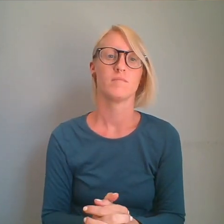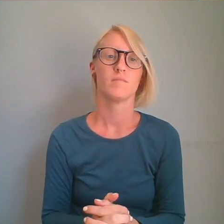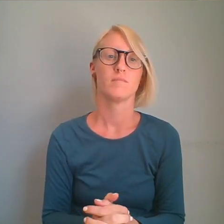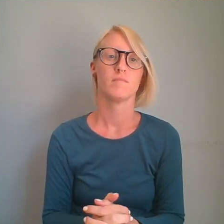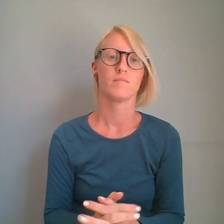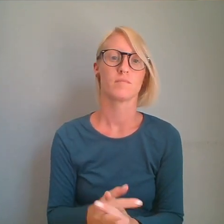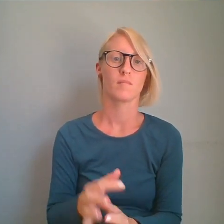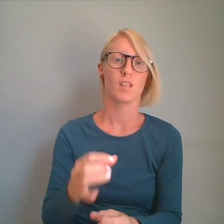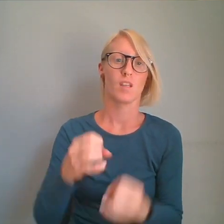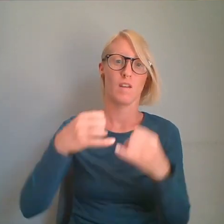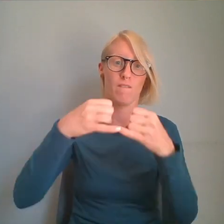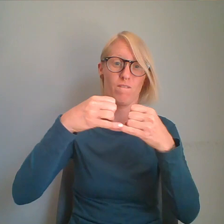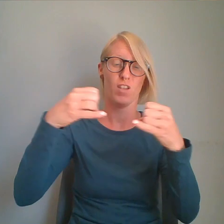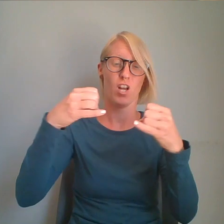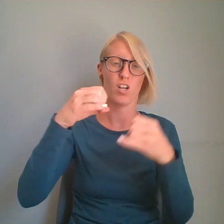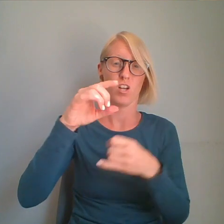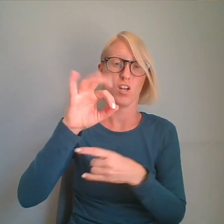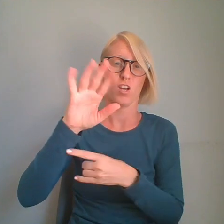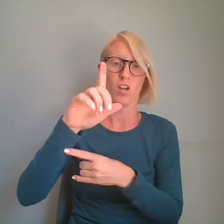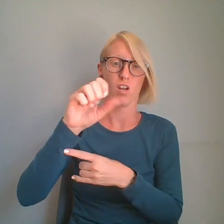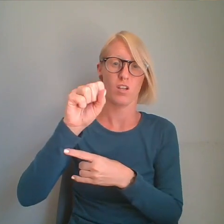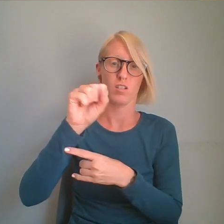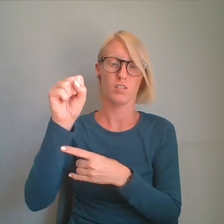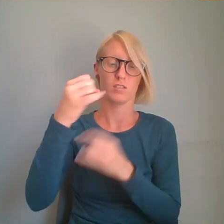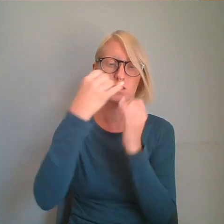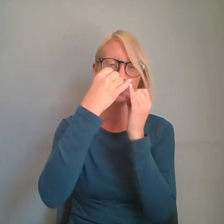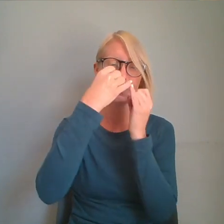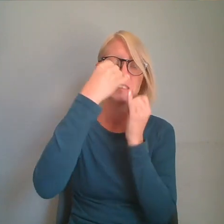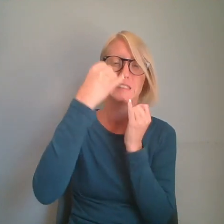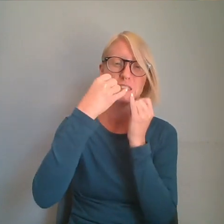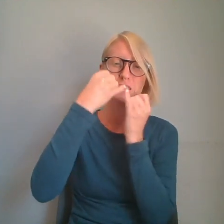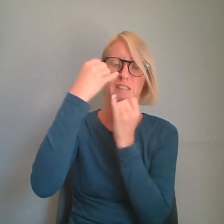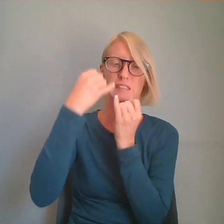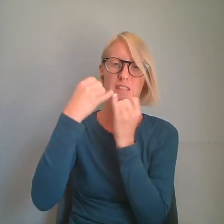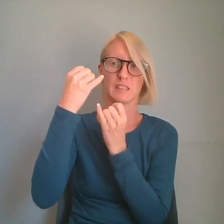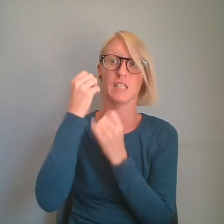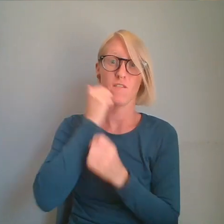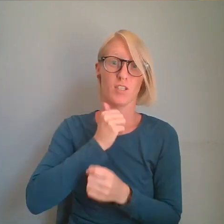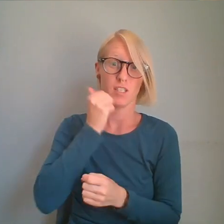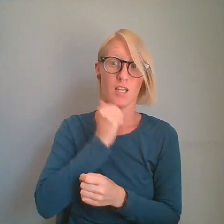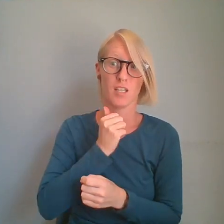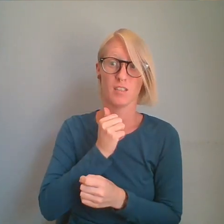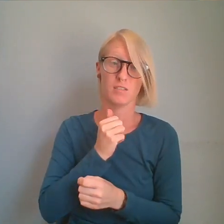You floss every day? Okay. Good. I can tell.